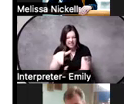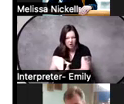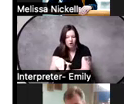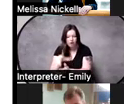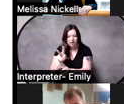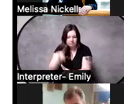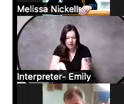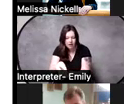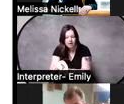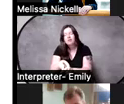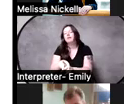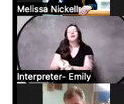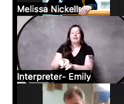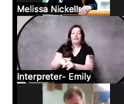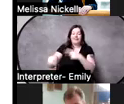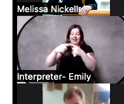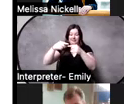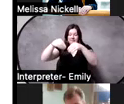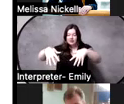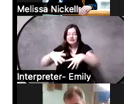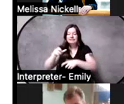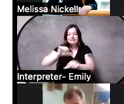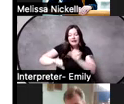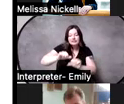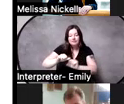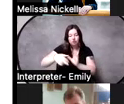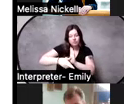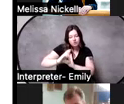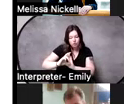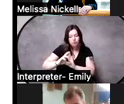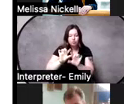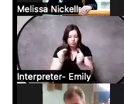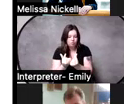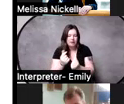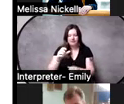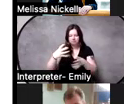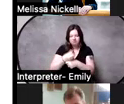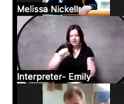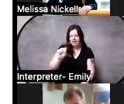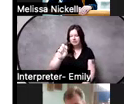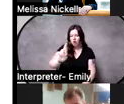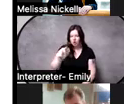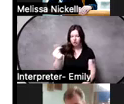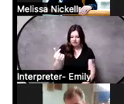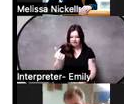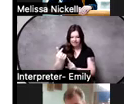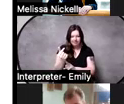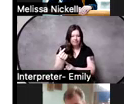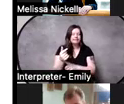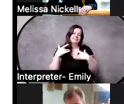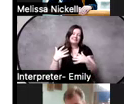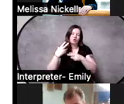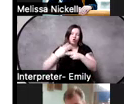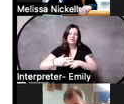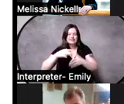to a particular scientific review group, or SRG. And we can more commonly think of SRGs as being study sections.